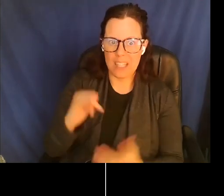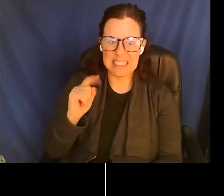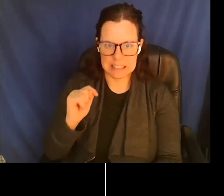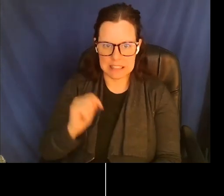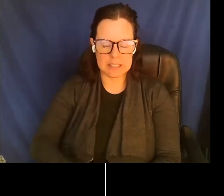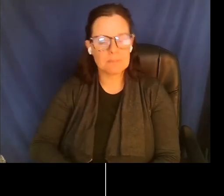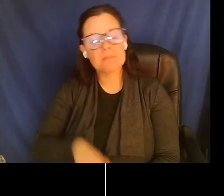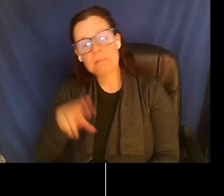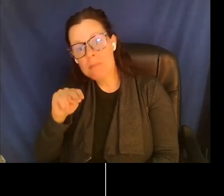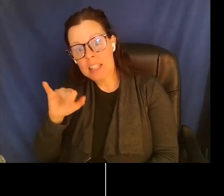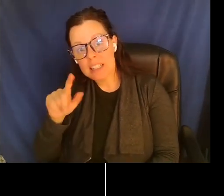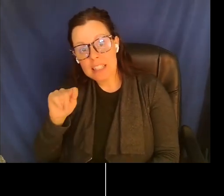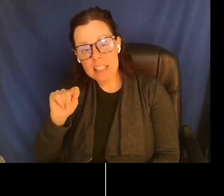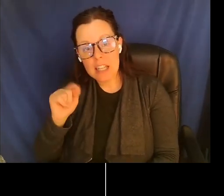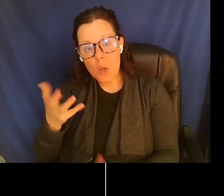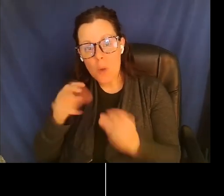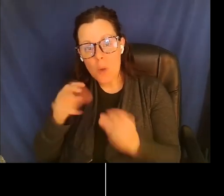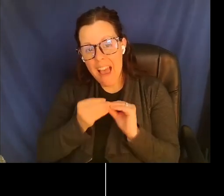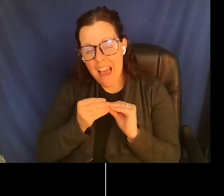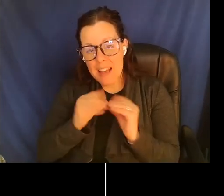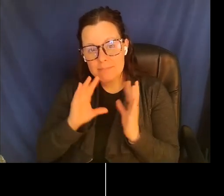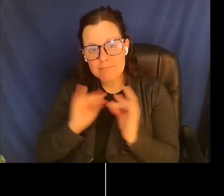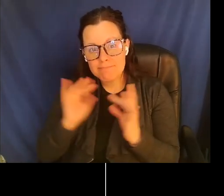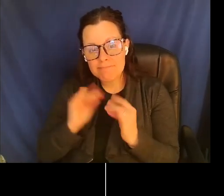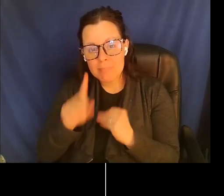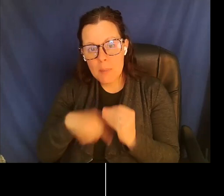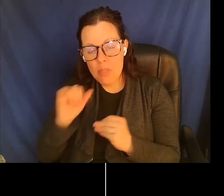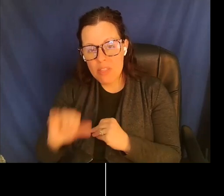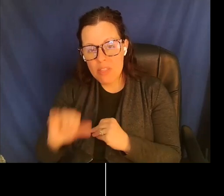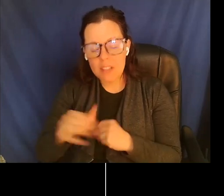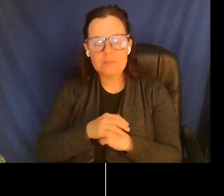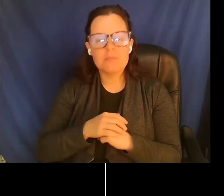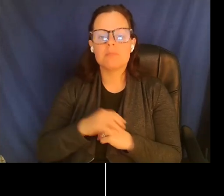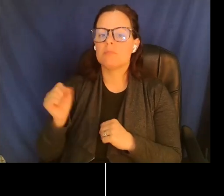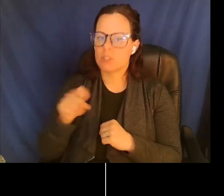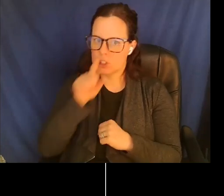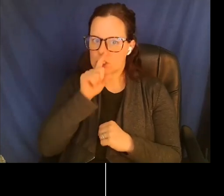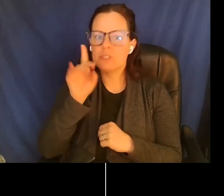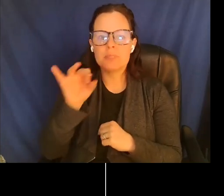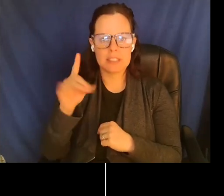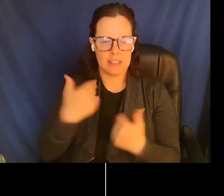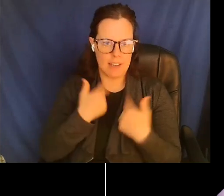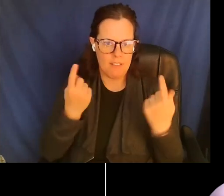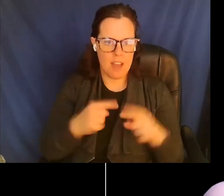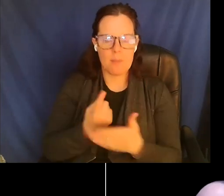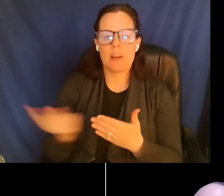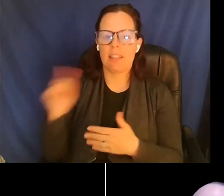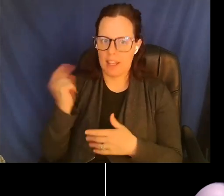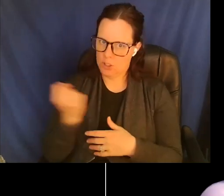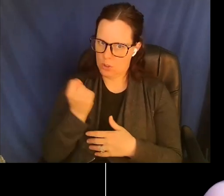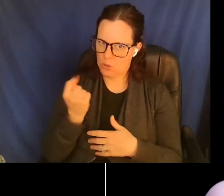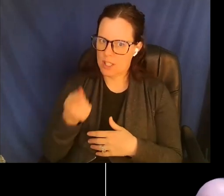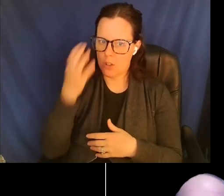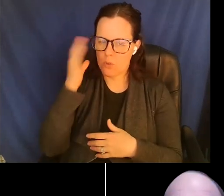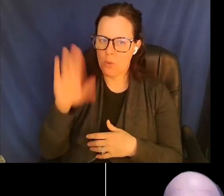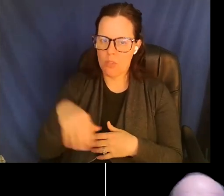Nita, do you have anything to add for how you're handling things on the other side? Sure. So we did have that happen last Tuesday, as you know,